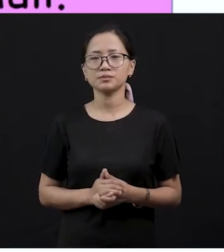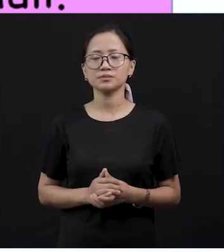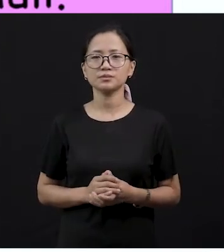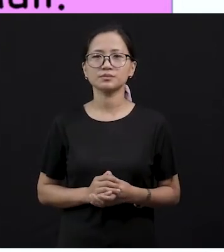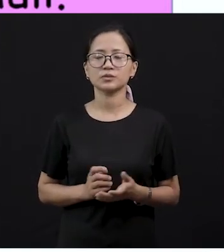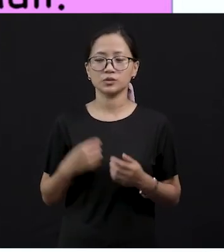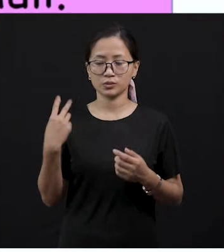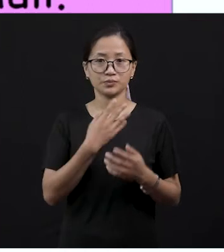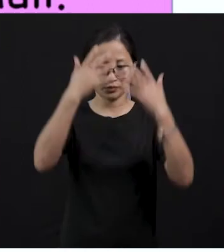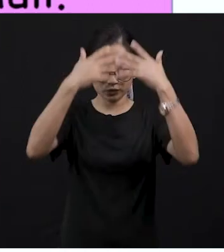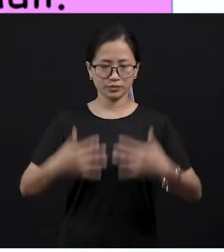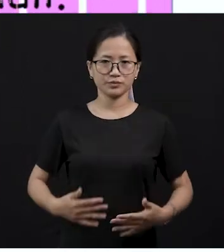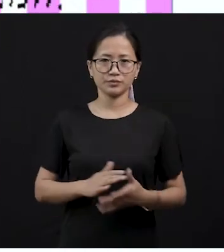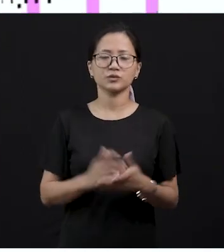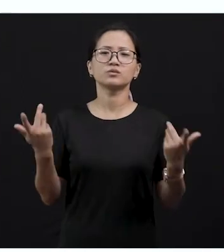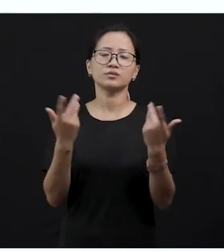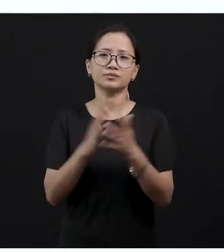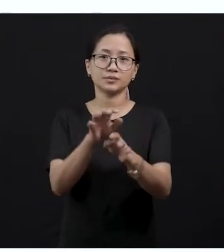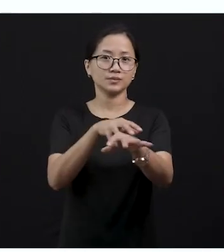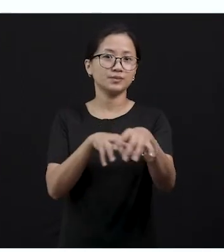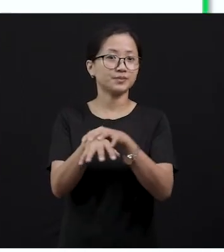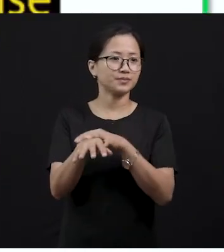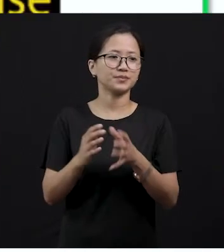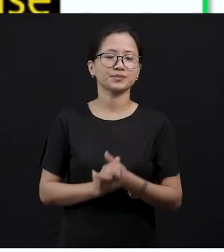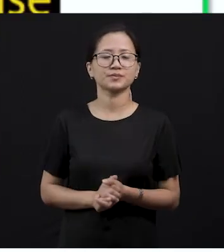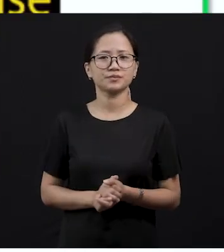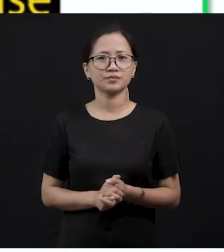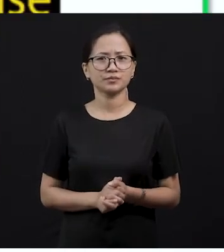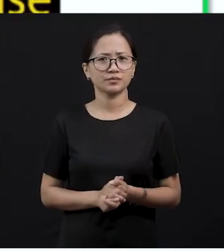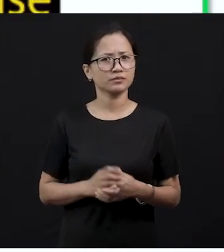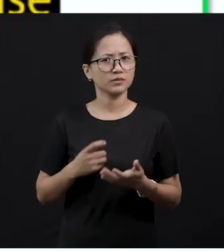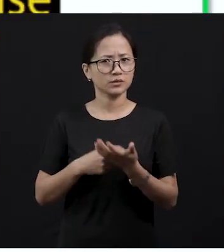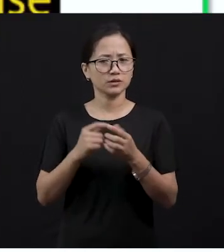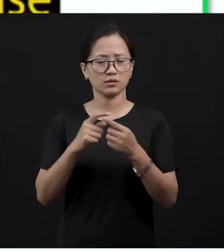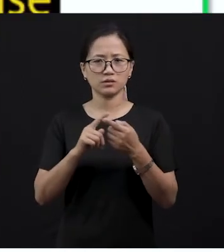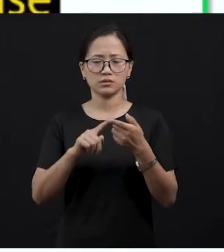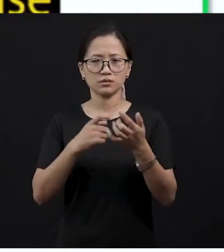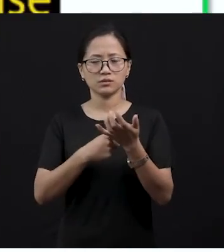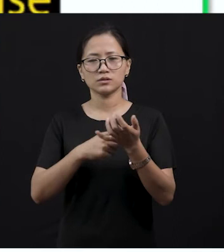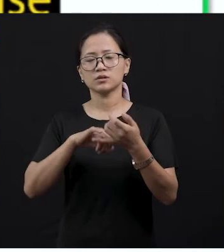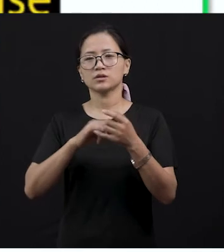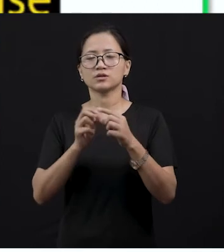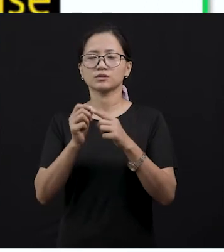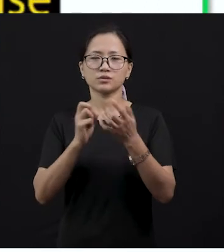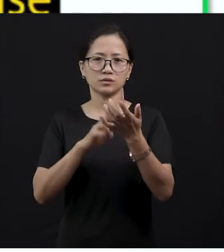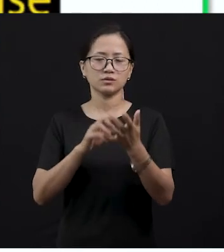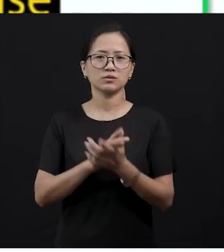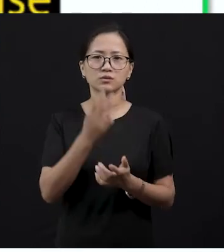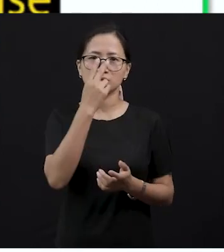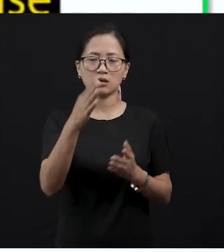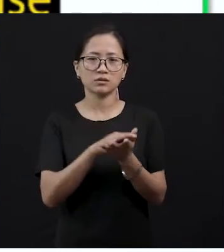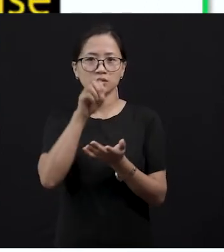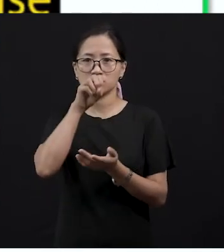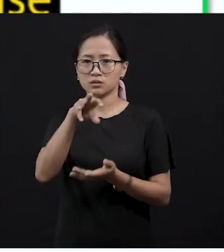Human beings respond to it. Well, then what about animals? Do animals respond to stimuli? Yes, definitely. You see, look